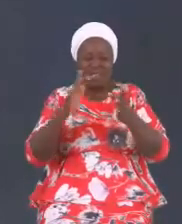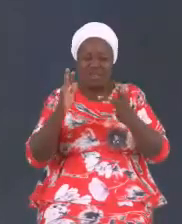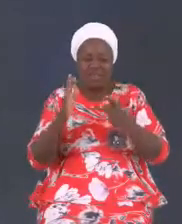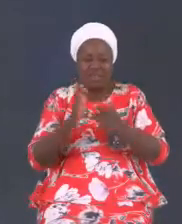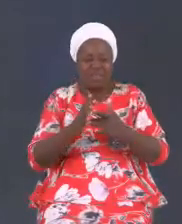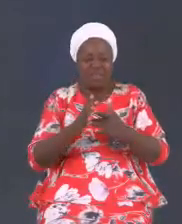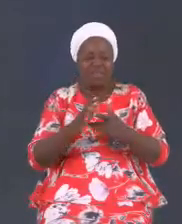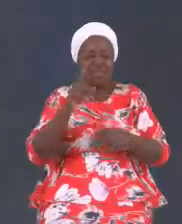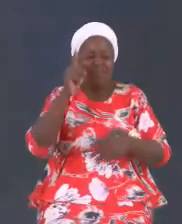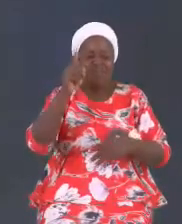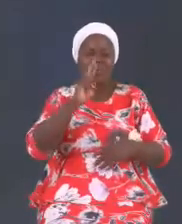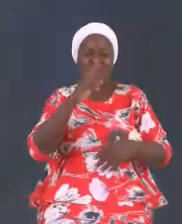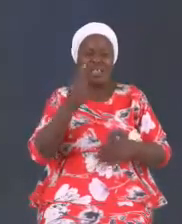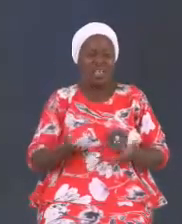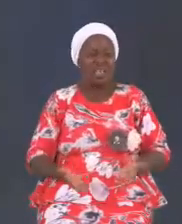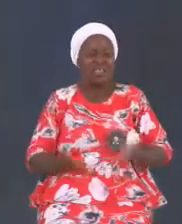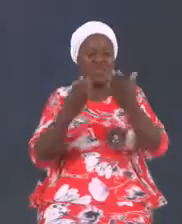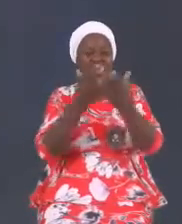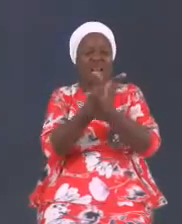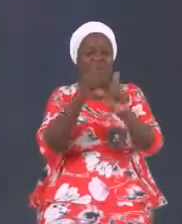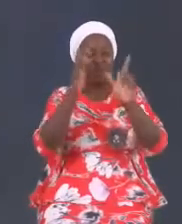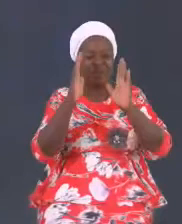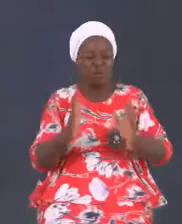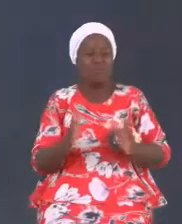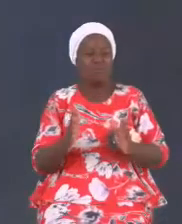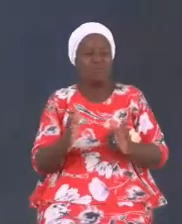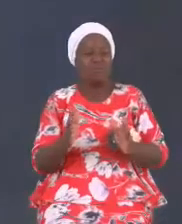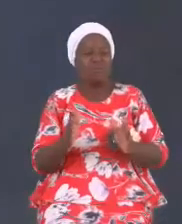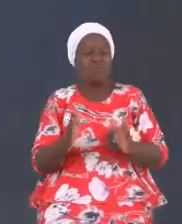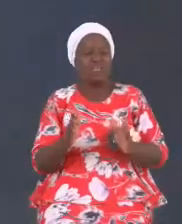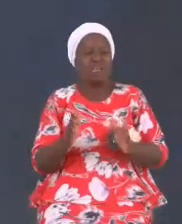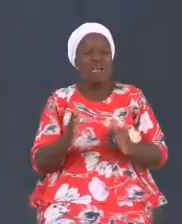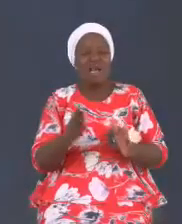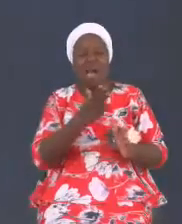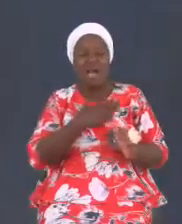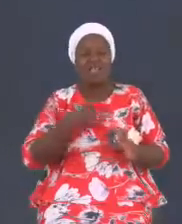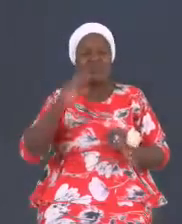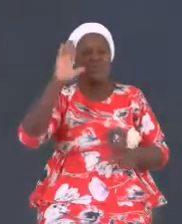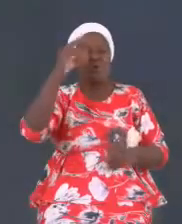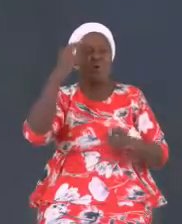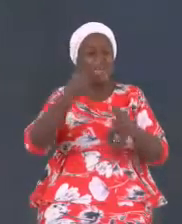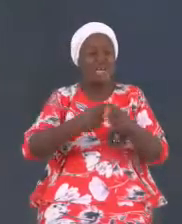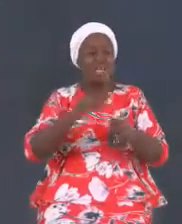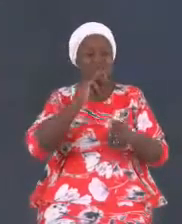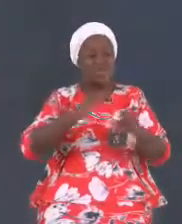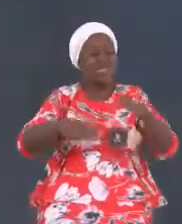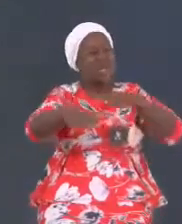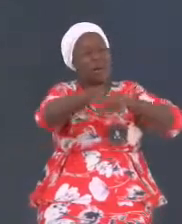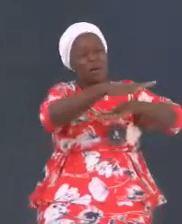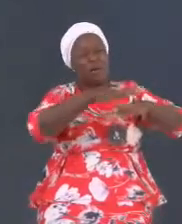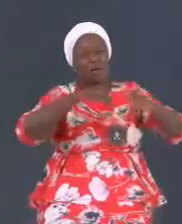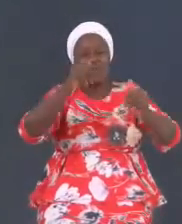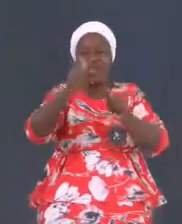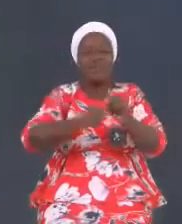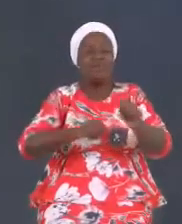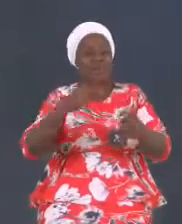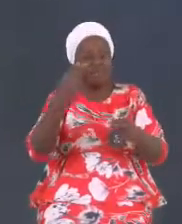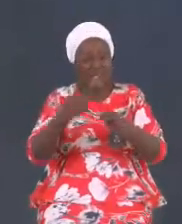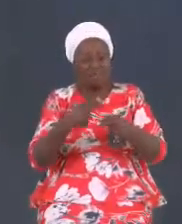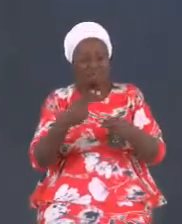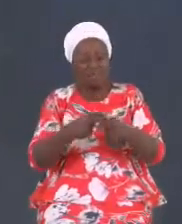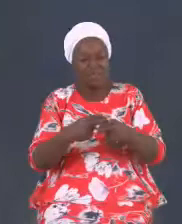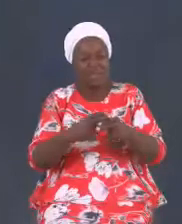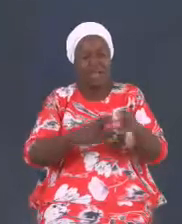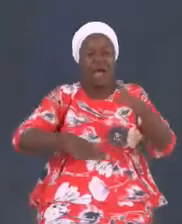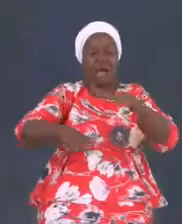are the exalted liberator, and your name is above every name,